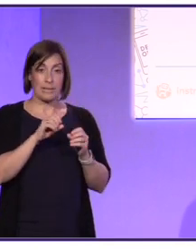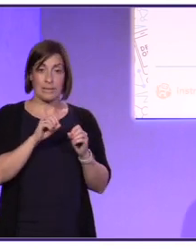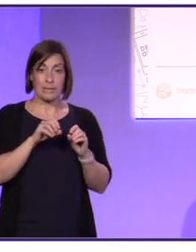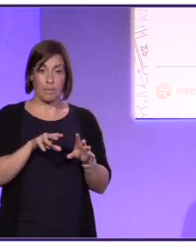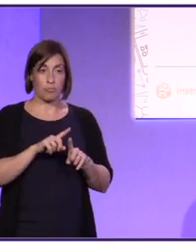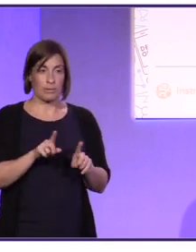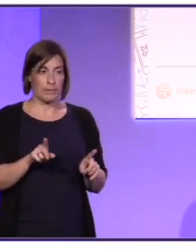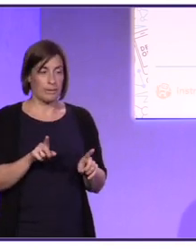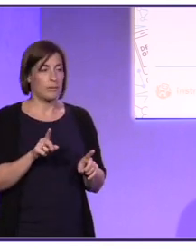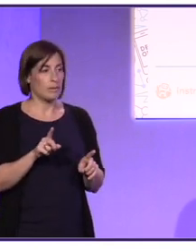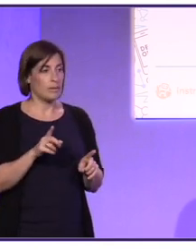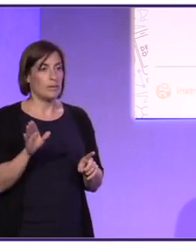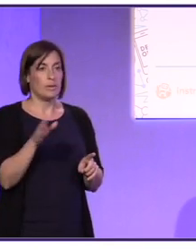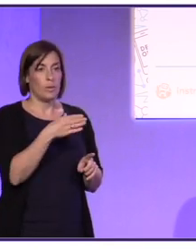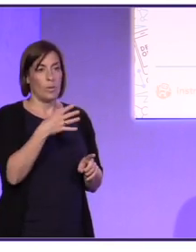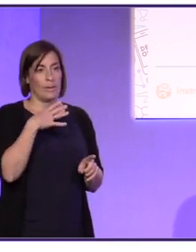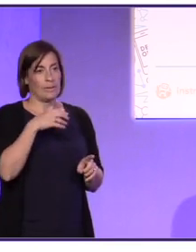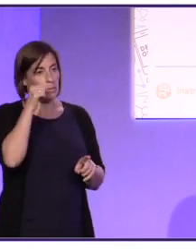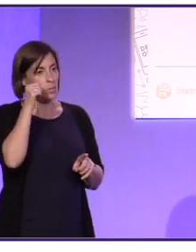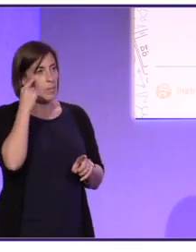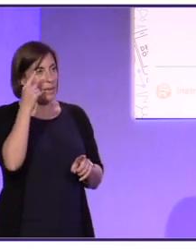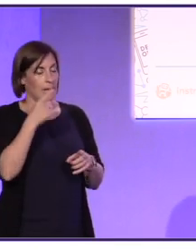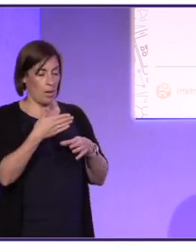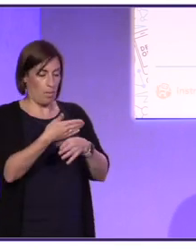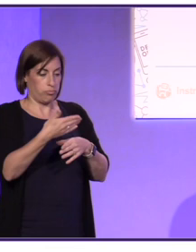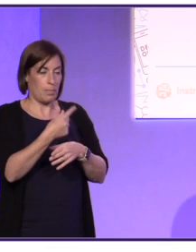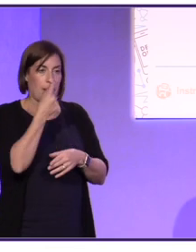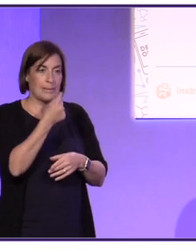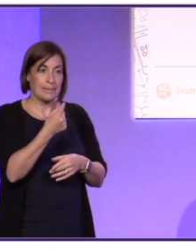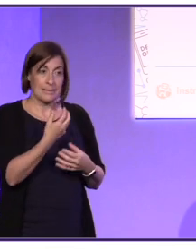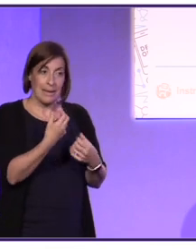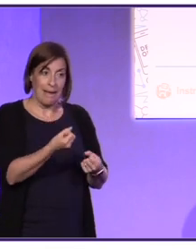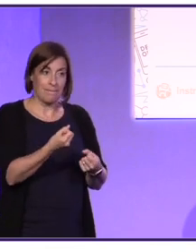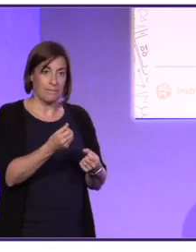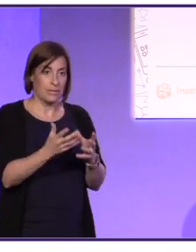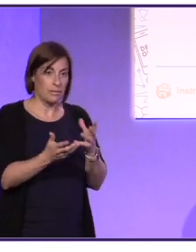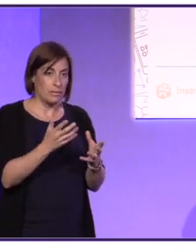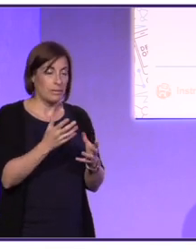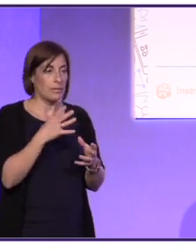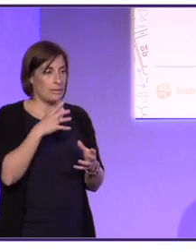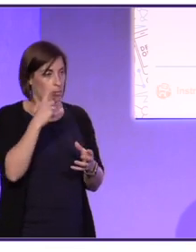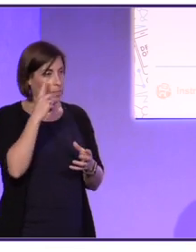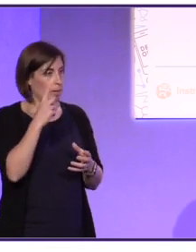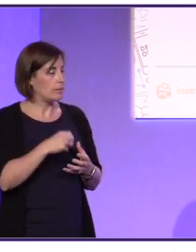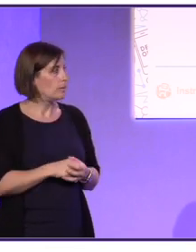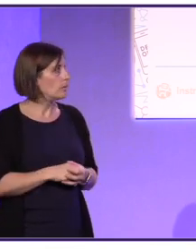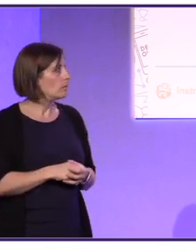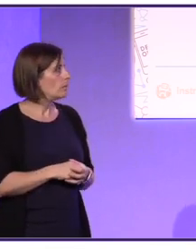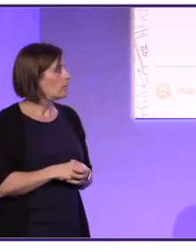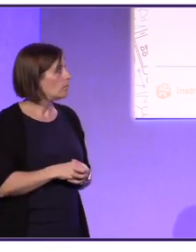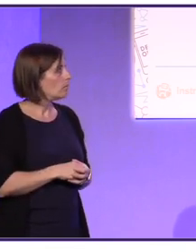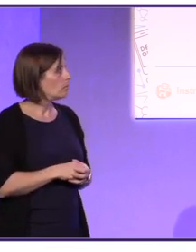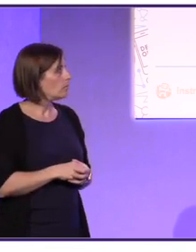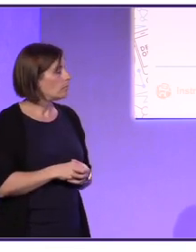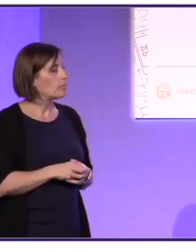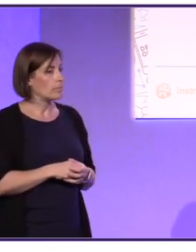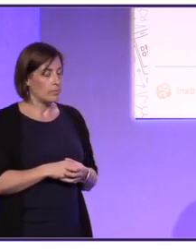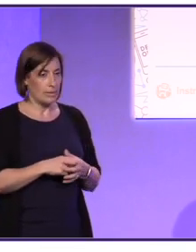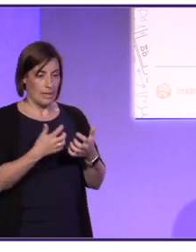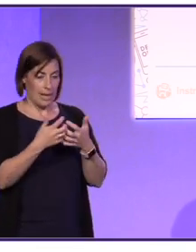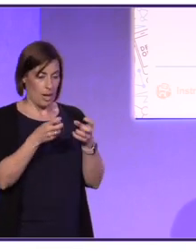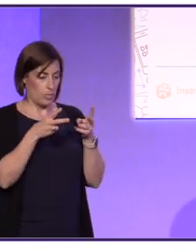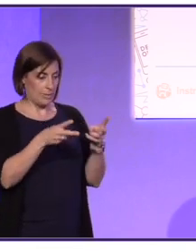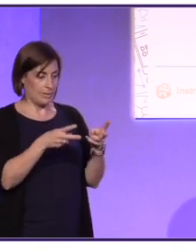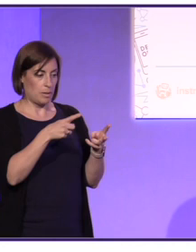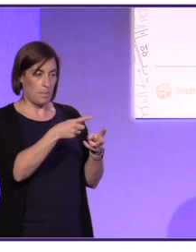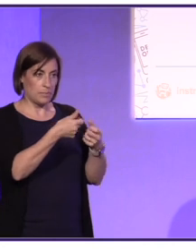everybody needs to start thinking about operability as a primary concern. We need to understand how to operate and support our systems, and